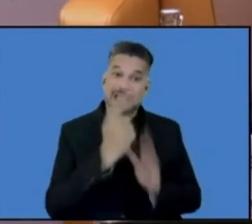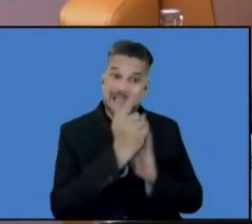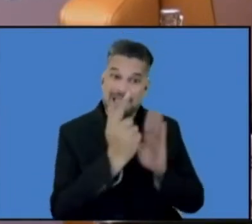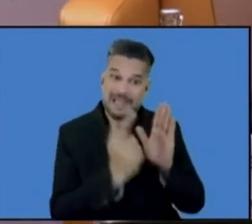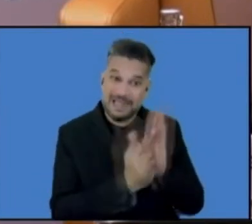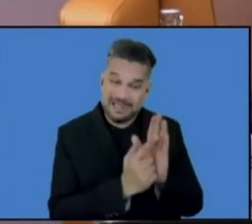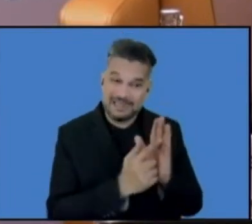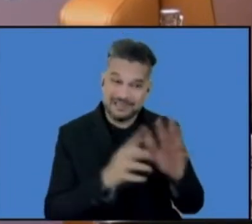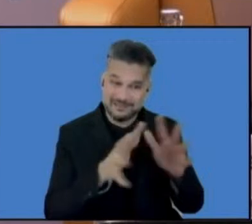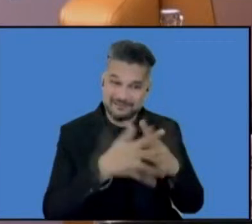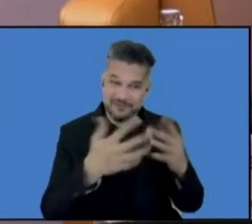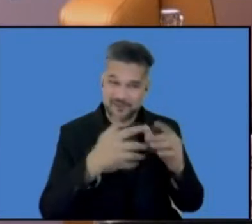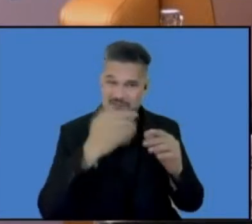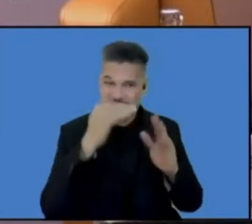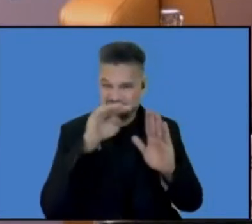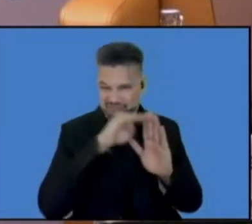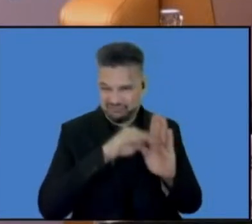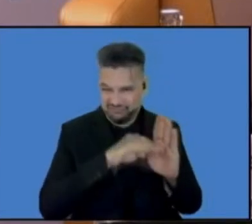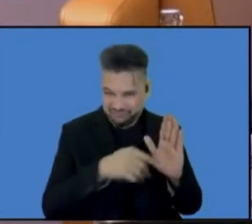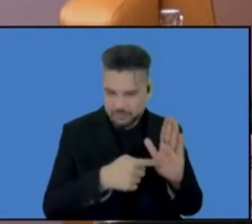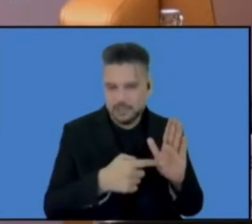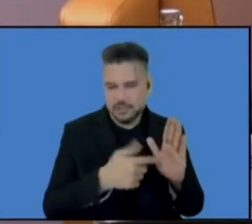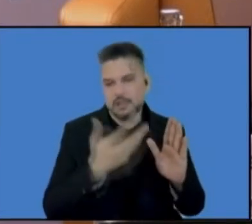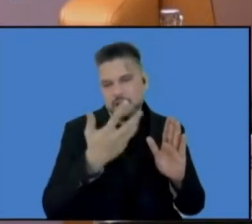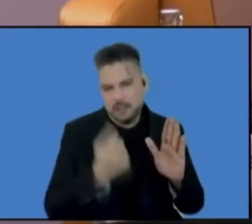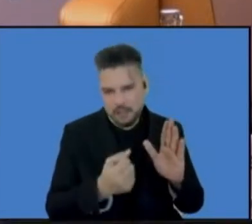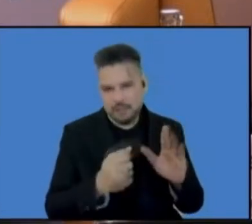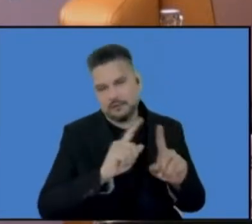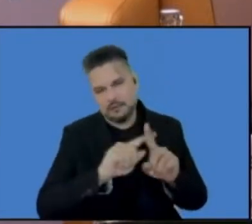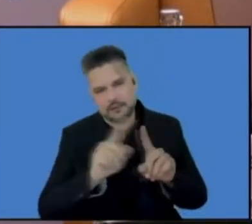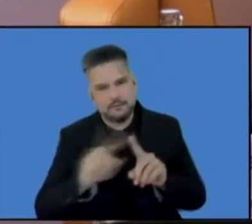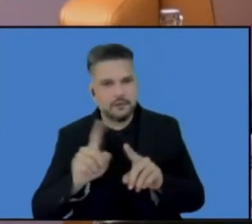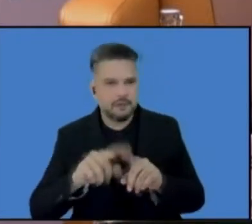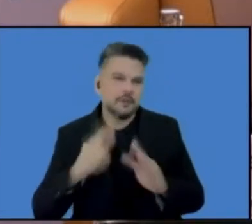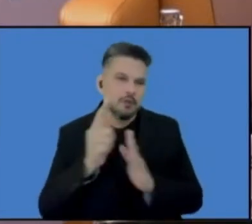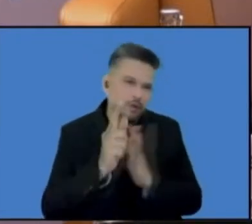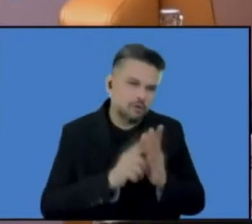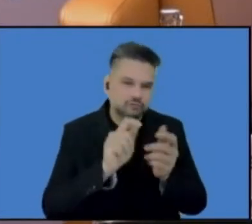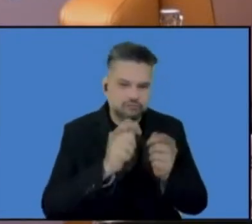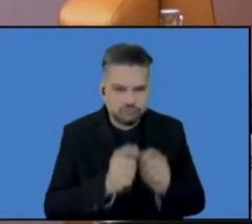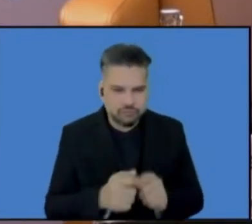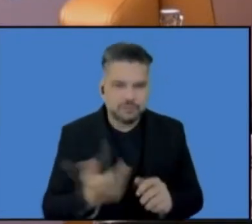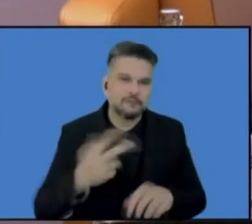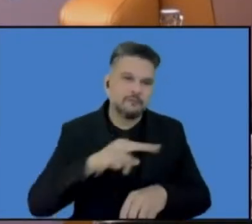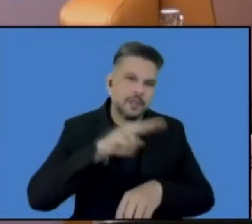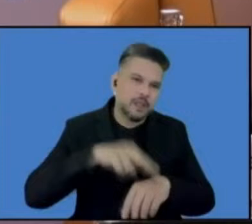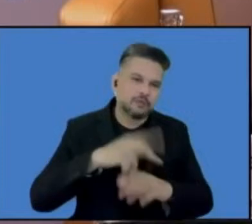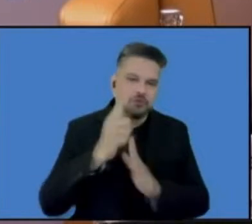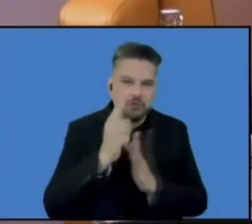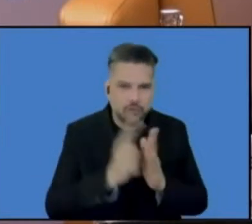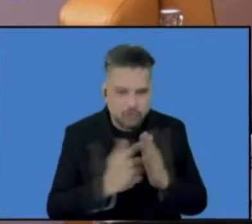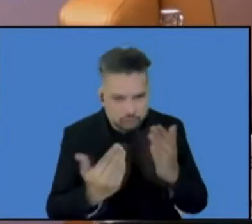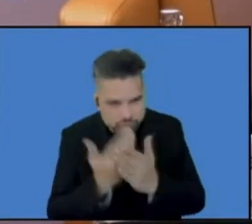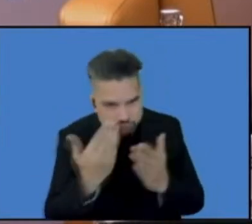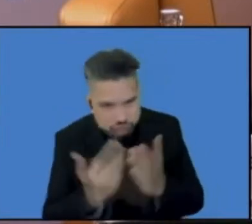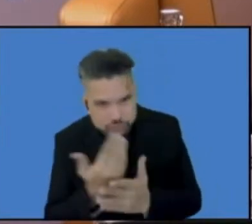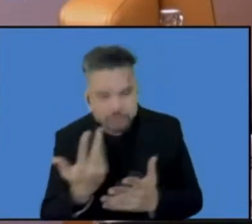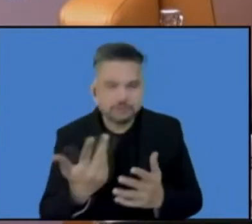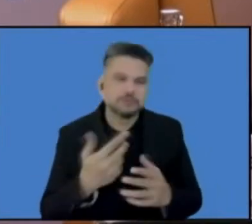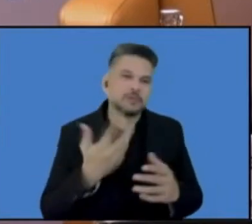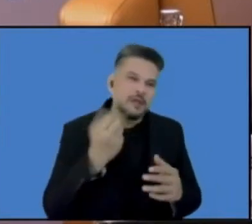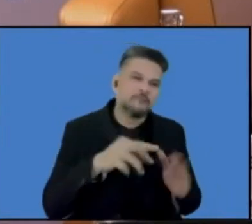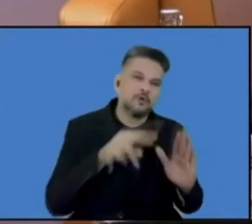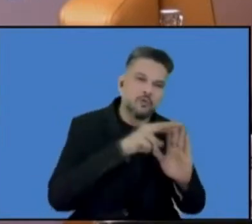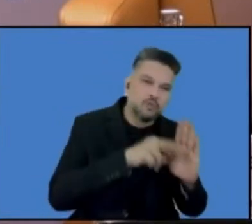many normative frameworks have been established through our national law, through our regulations, government